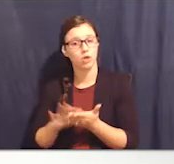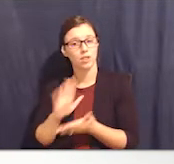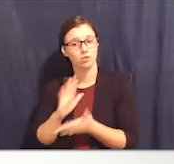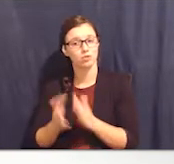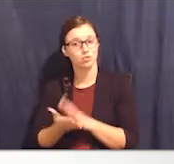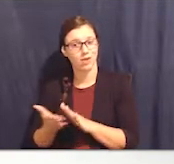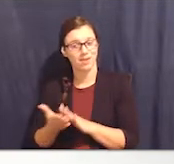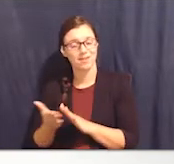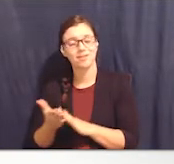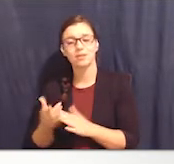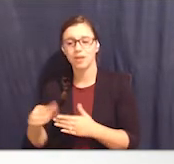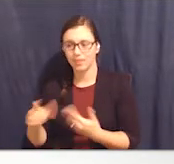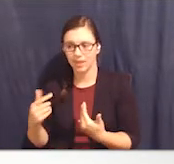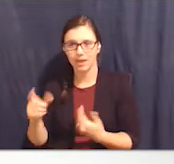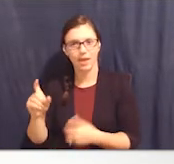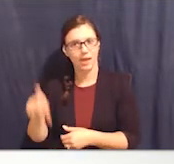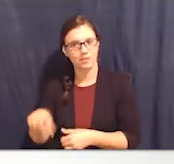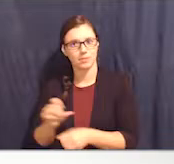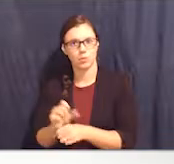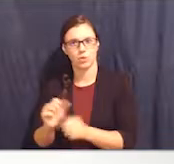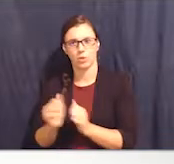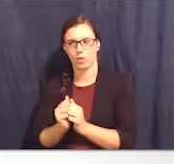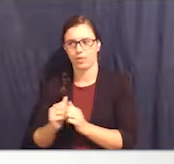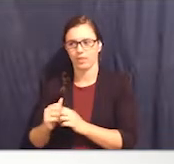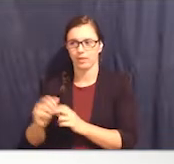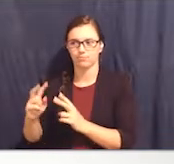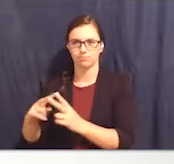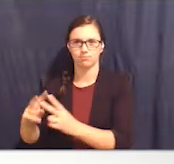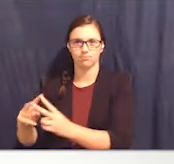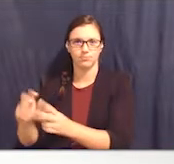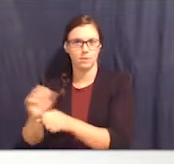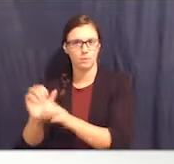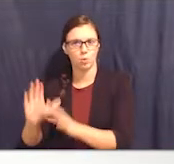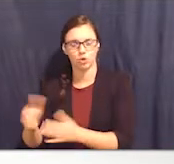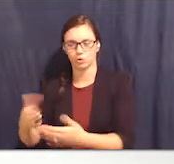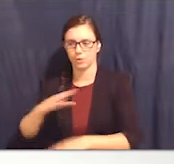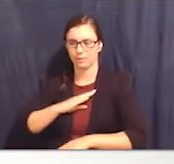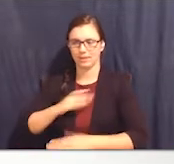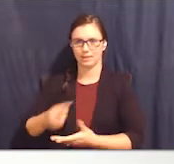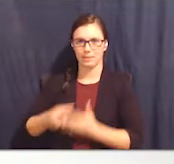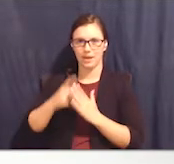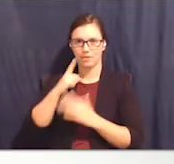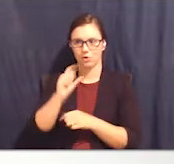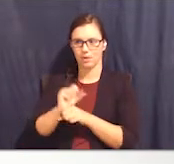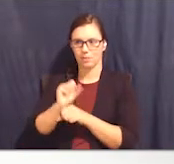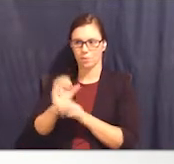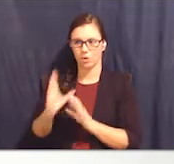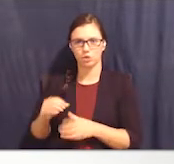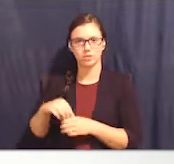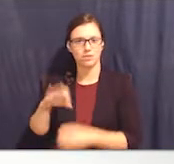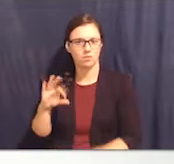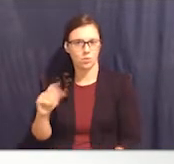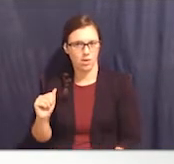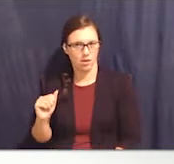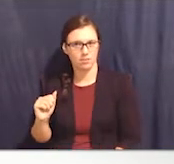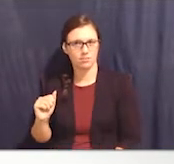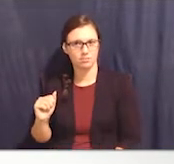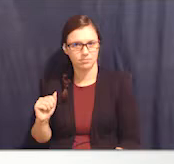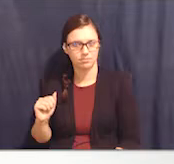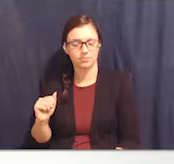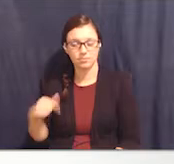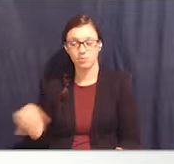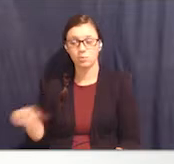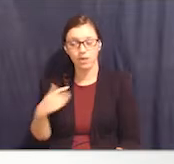something more. And they were ready for something more at that point, too. You know, not everybody is all set for life at age